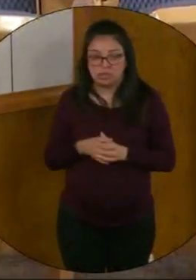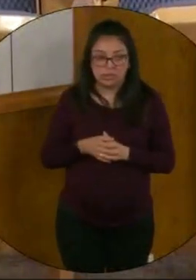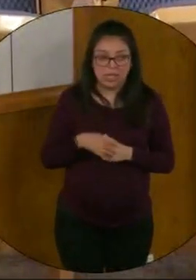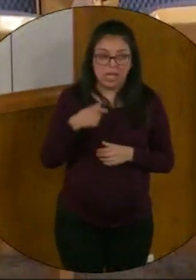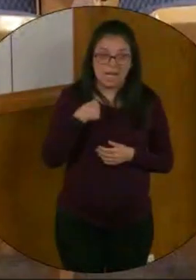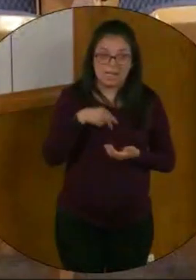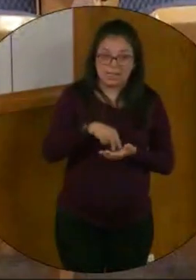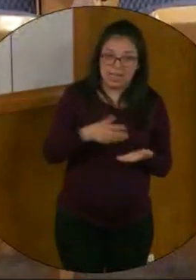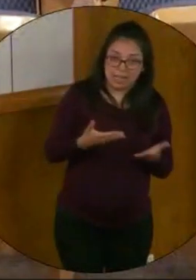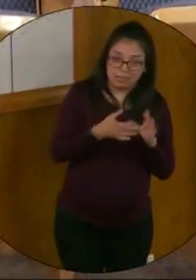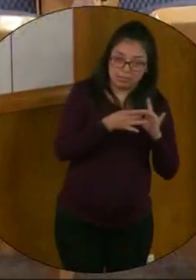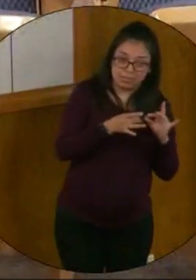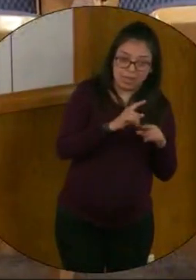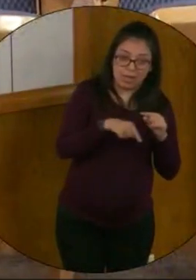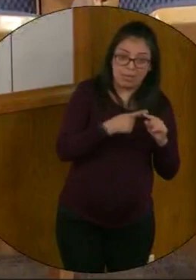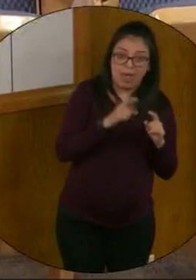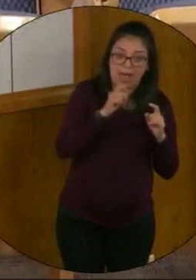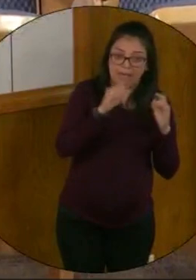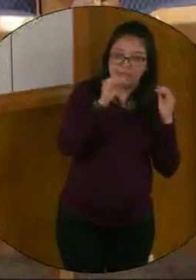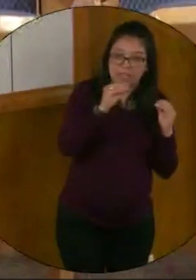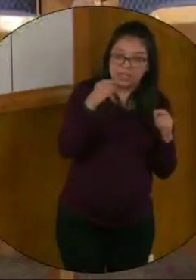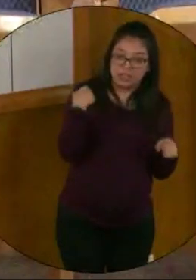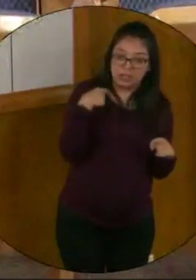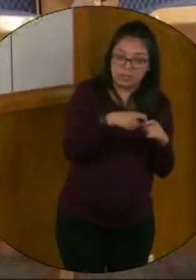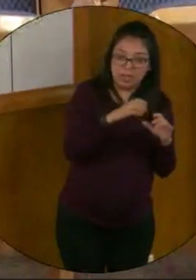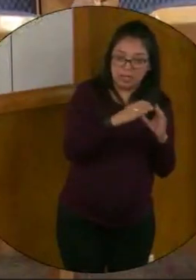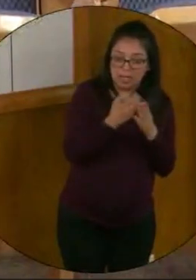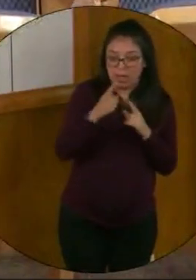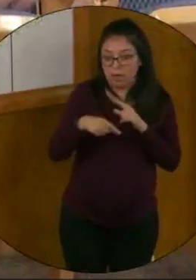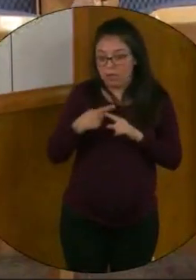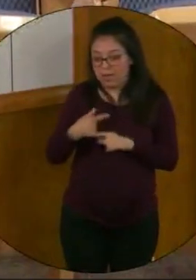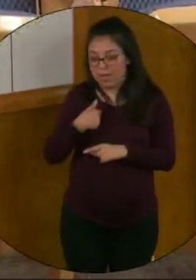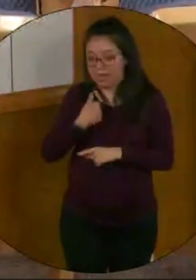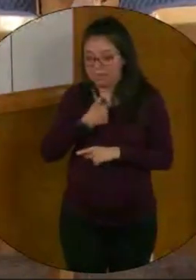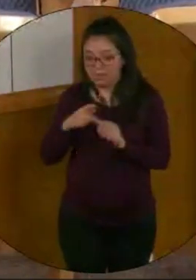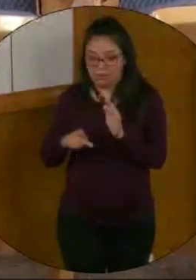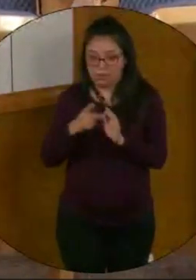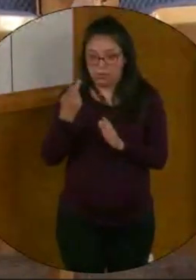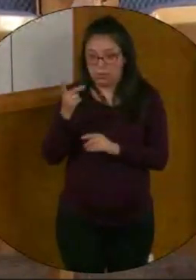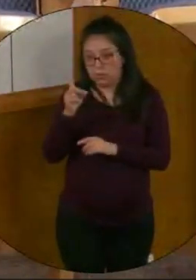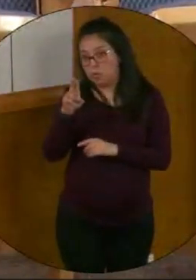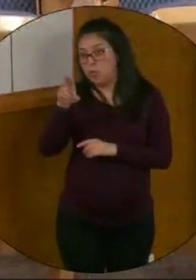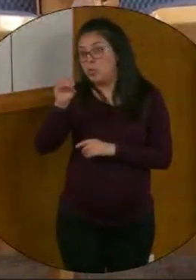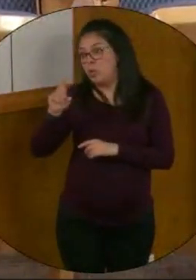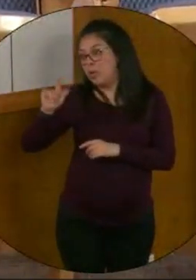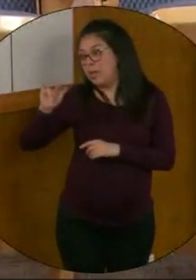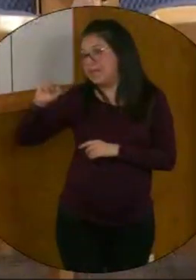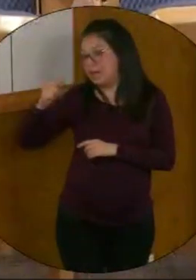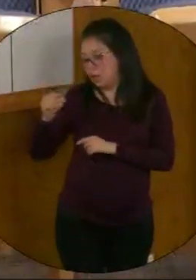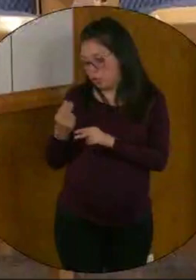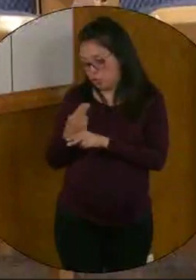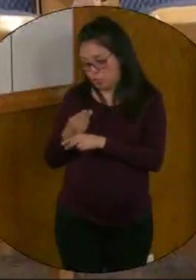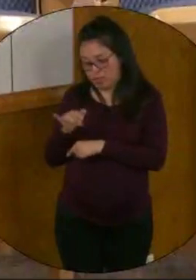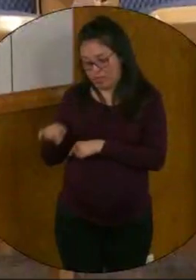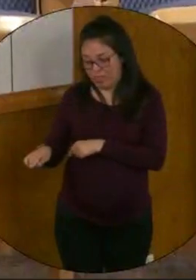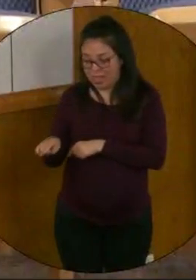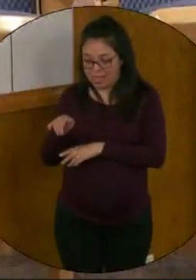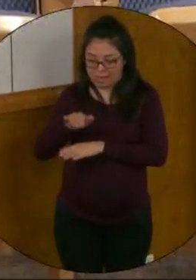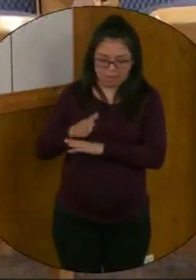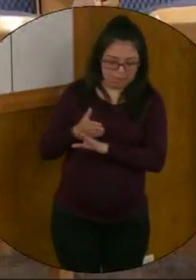I've stood here and talked to you about having to teach a Spanish class when I'm Duolingoing my way through the night